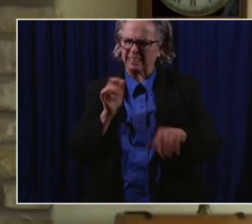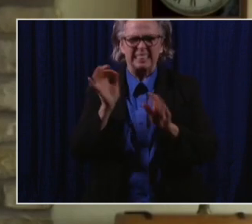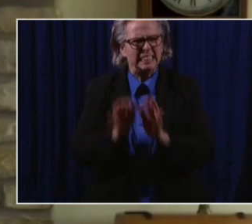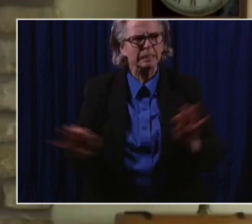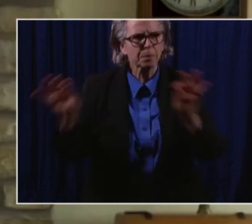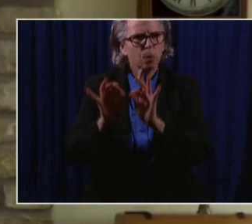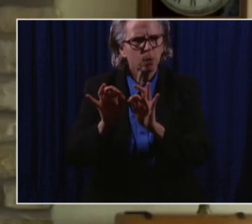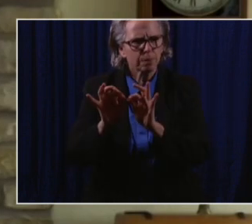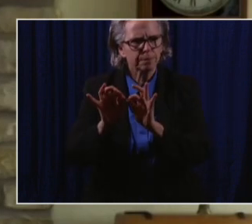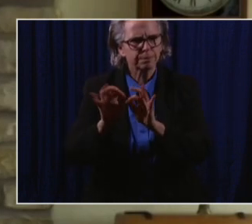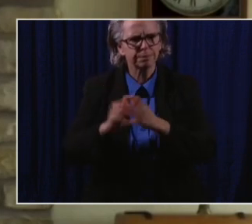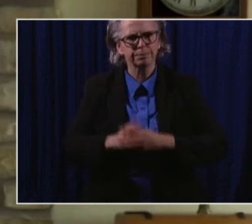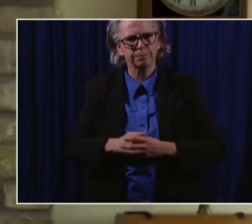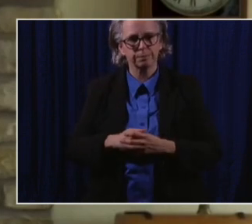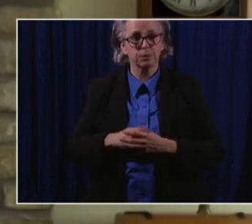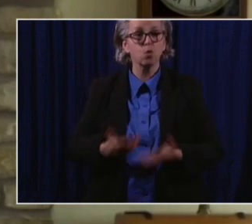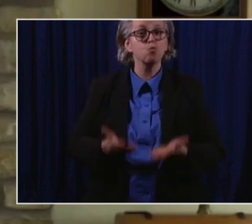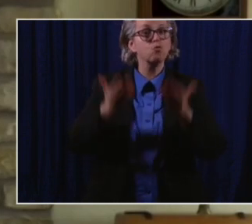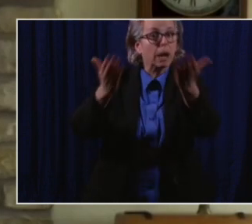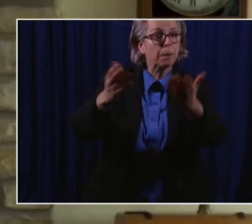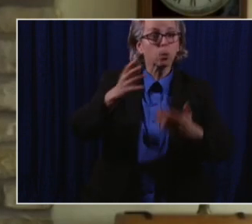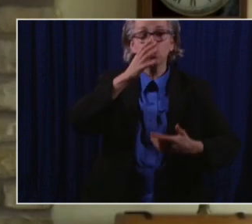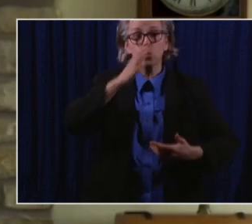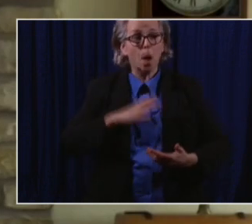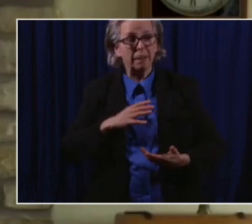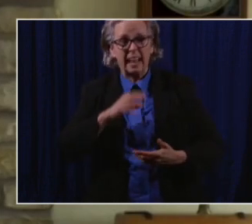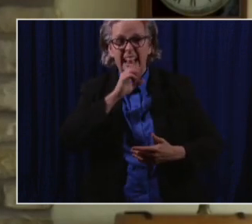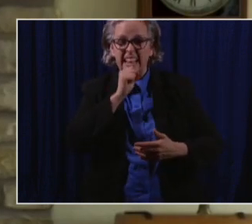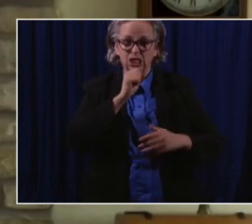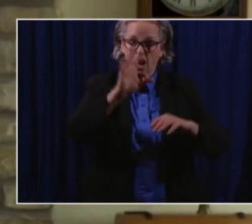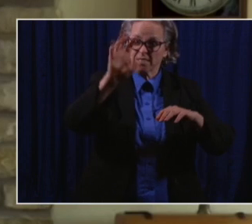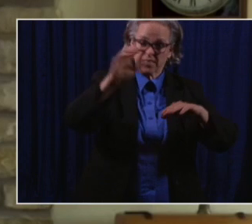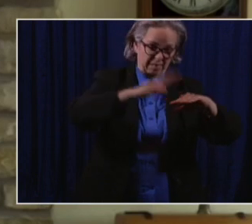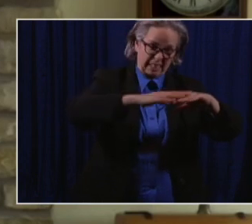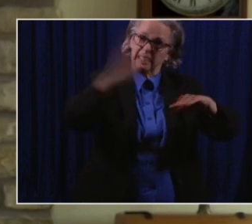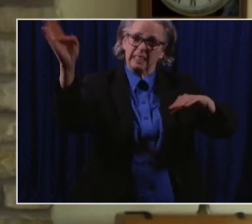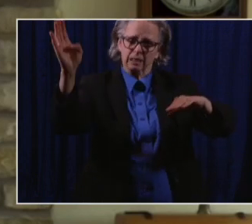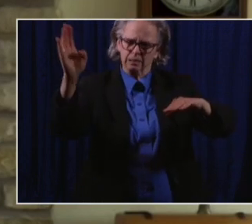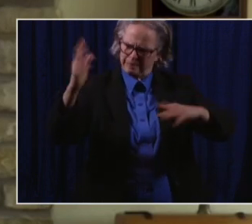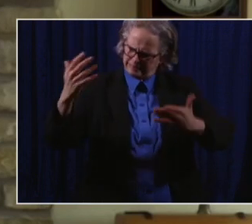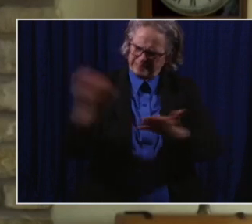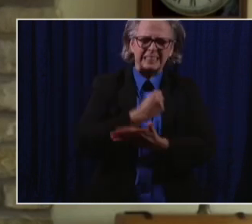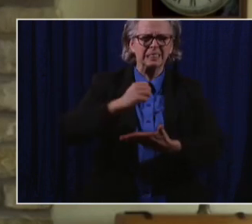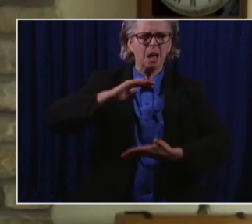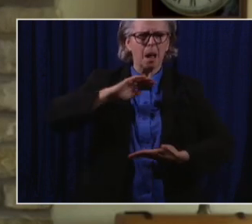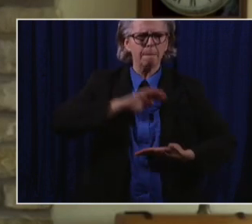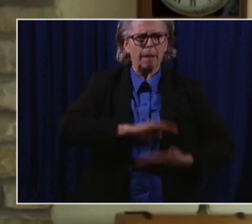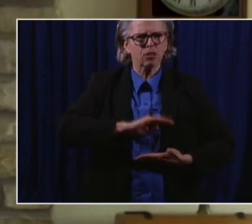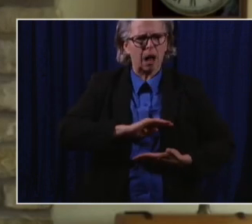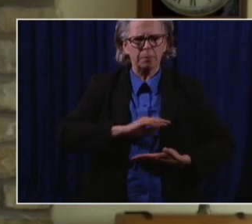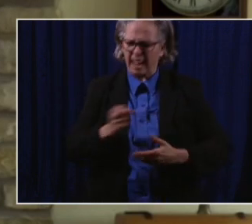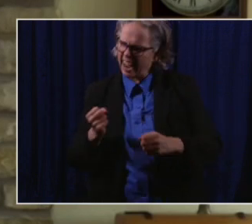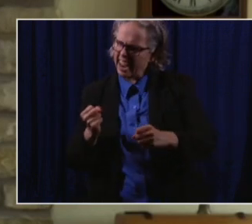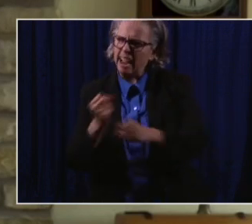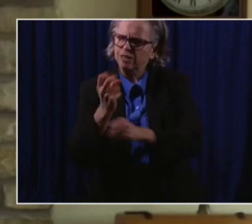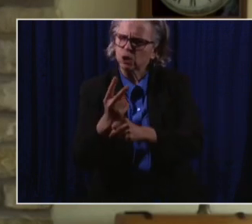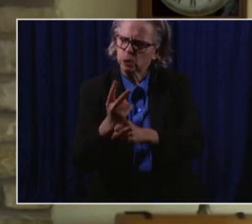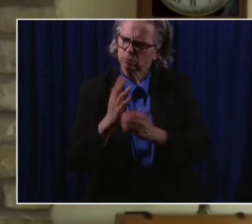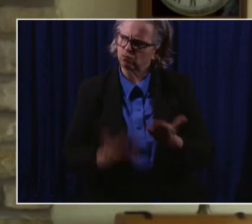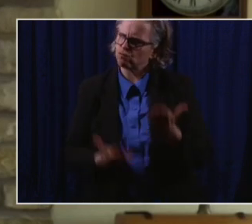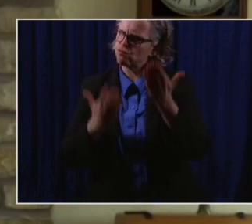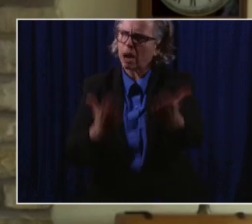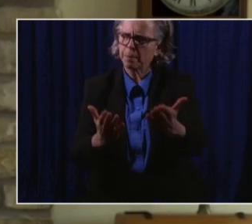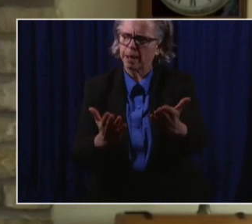average-risk women ages 50 to 74 receive a mammogram every 2 years. That's something, obviously, everyone should consult their own